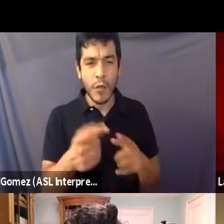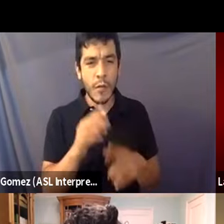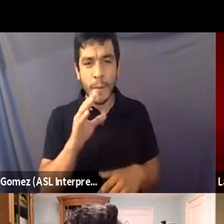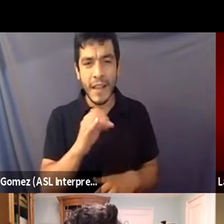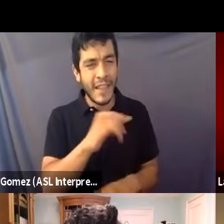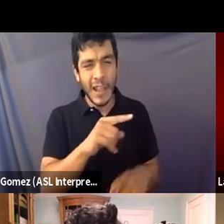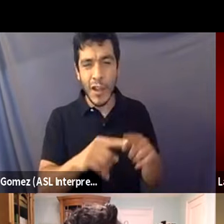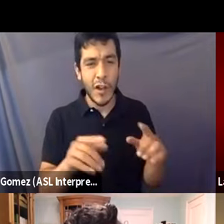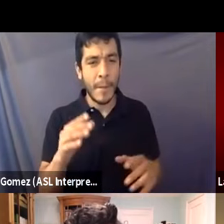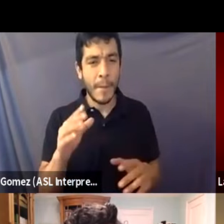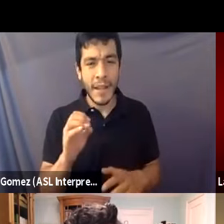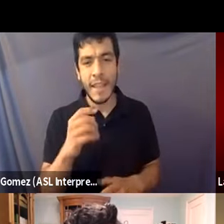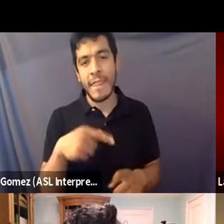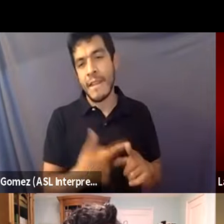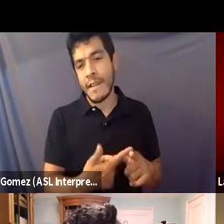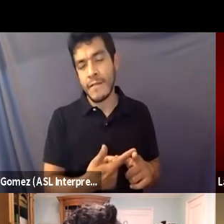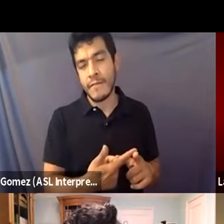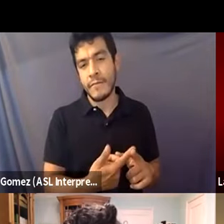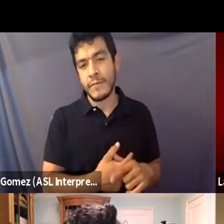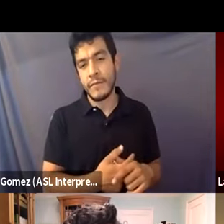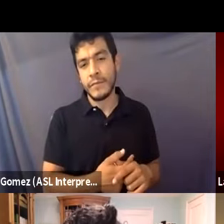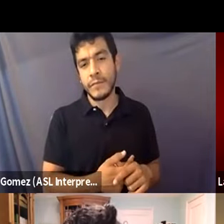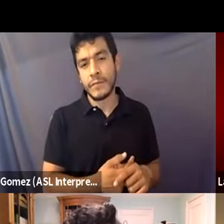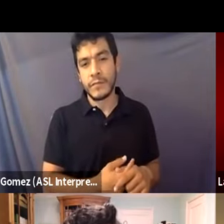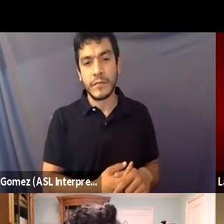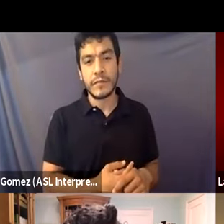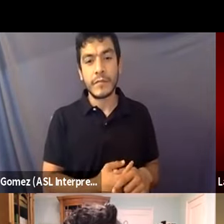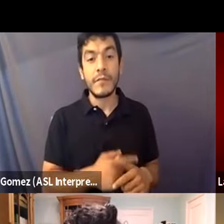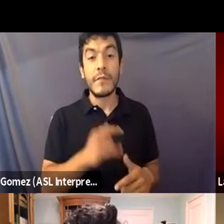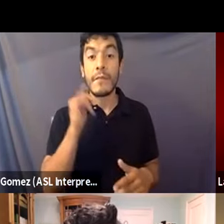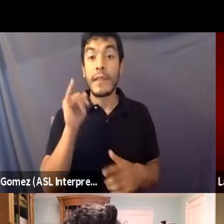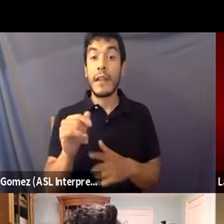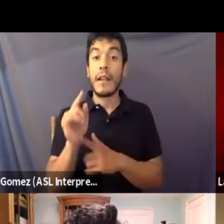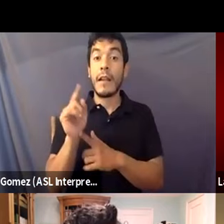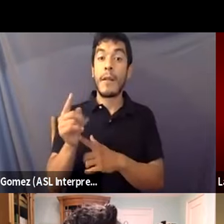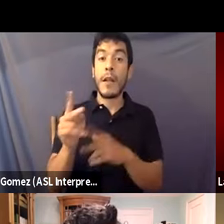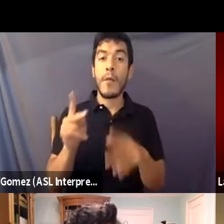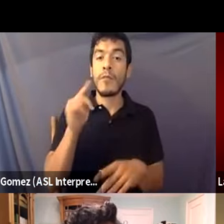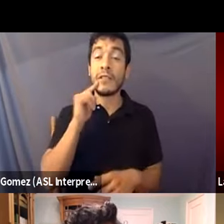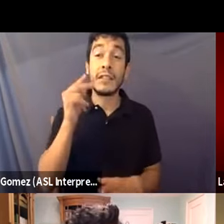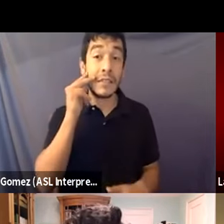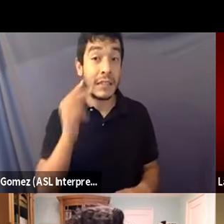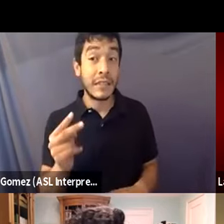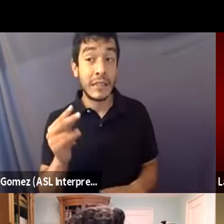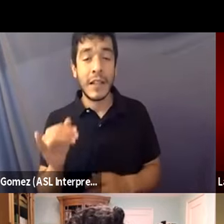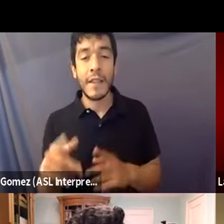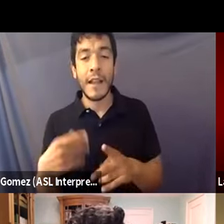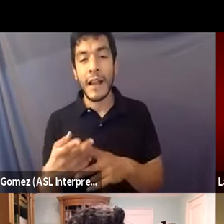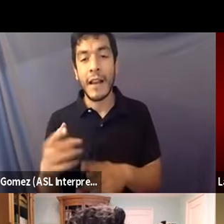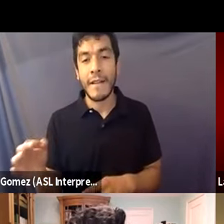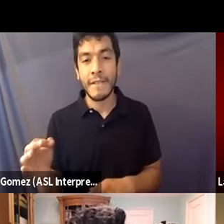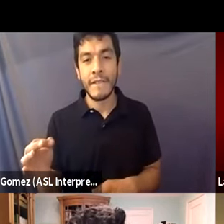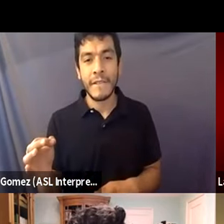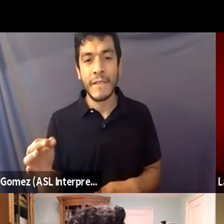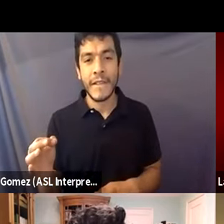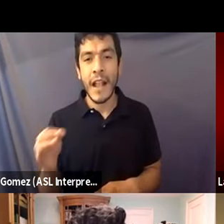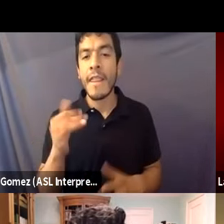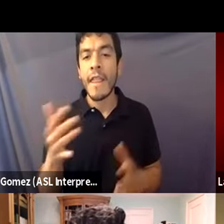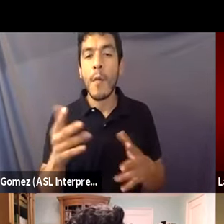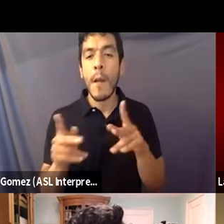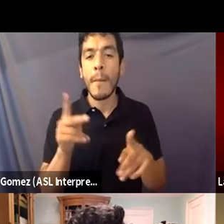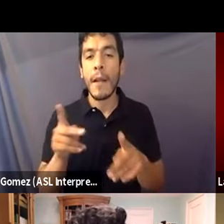then. And it was this moment where people were like, see the sort of like, this is what people were